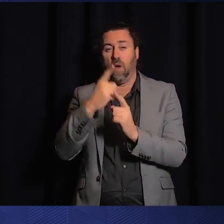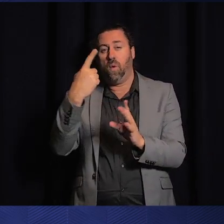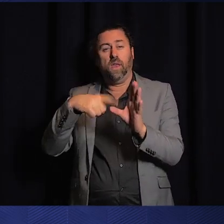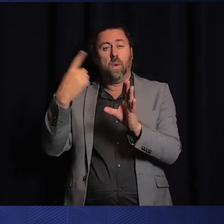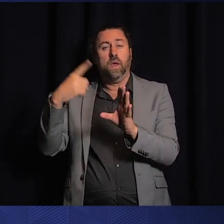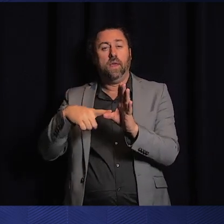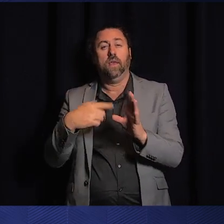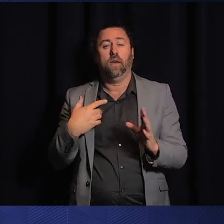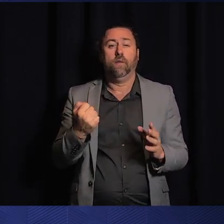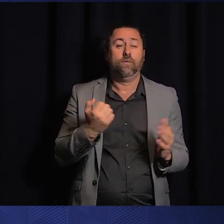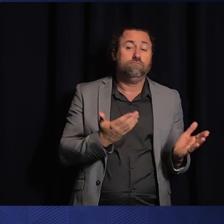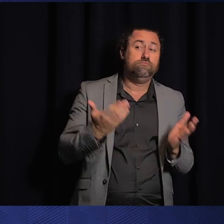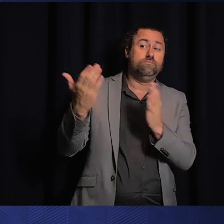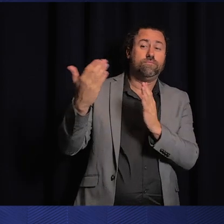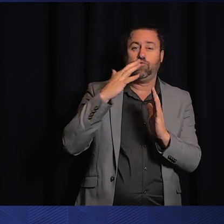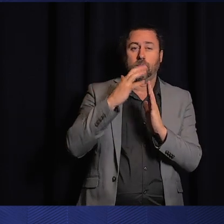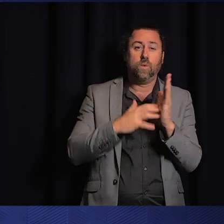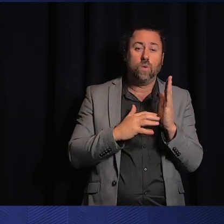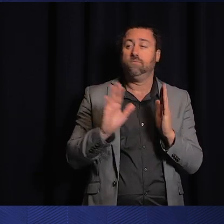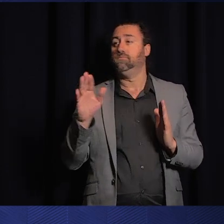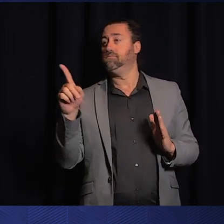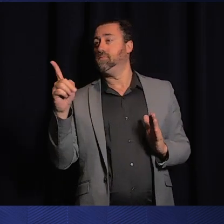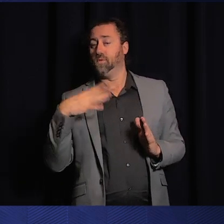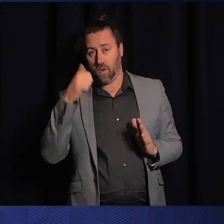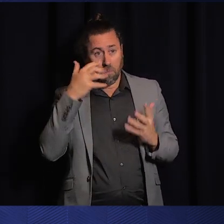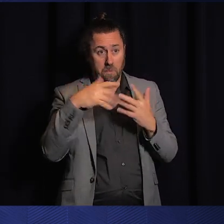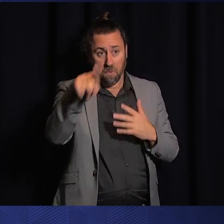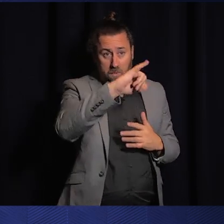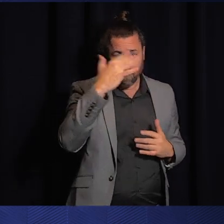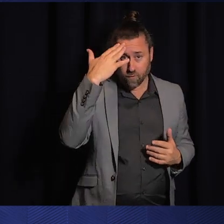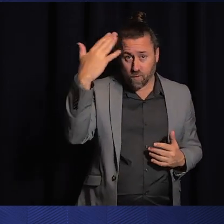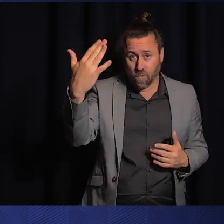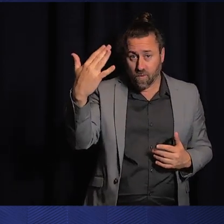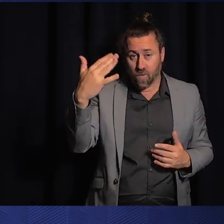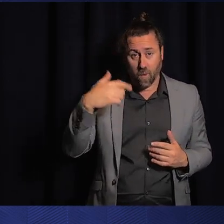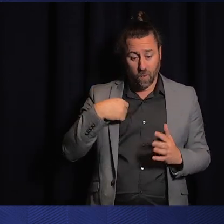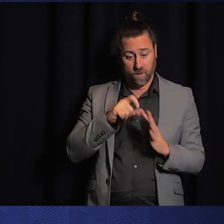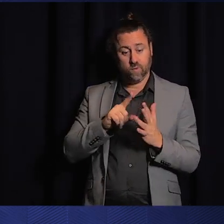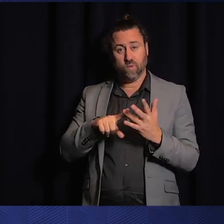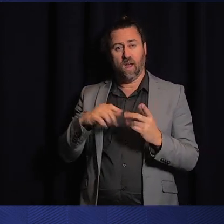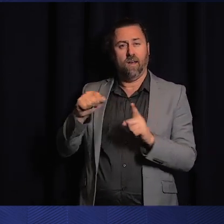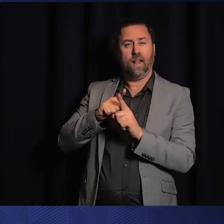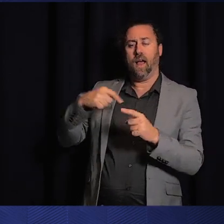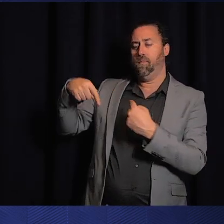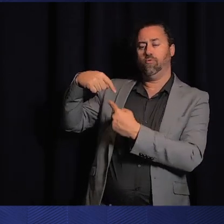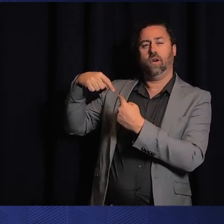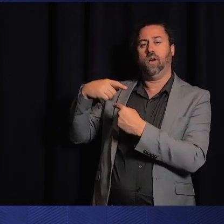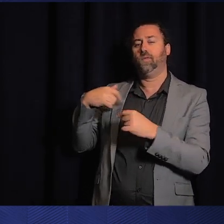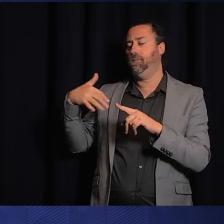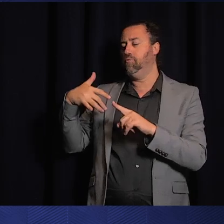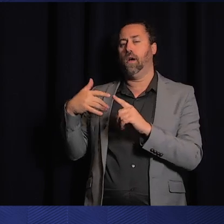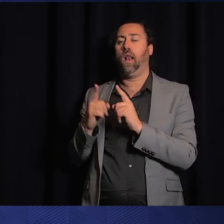issue communications, which is not very well known to a lot of humanitarians, actually. Communications that are